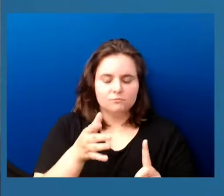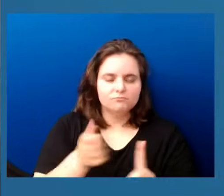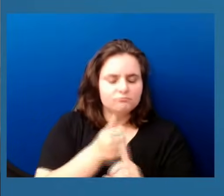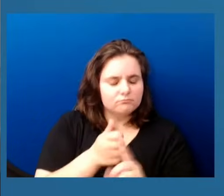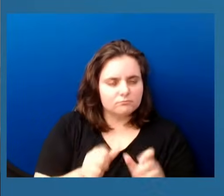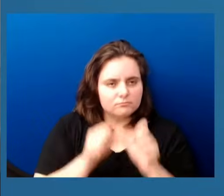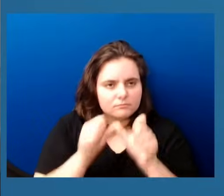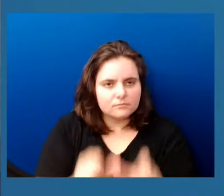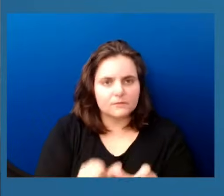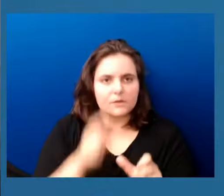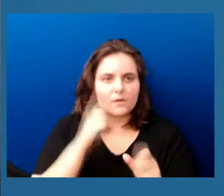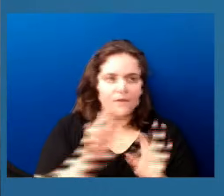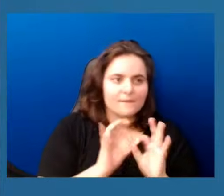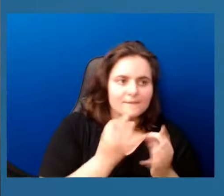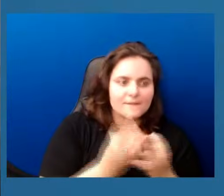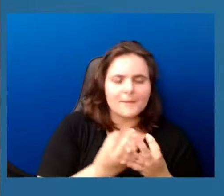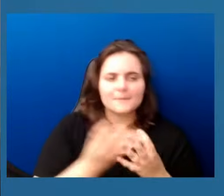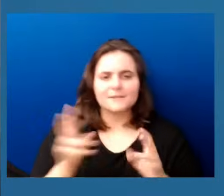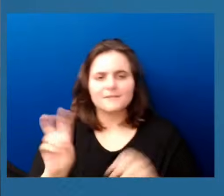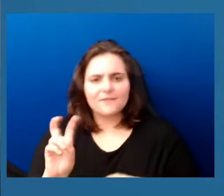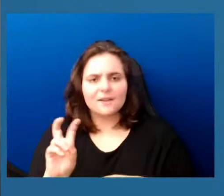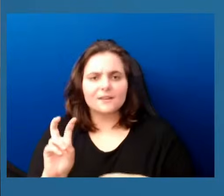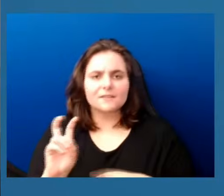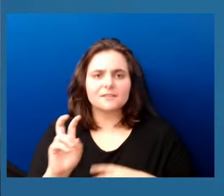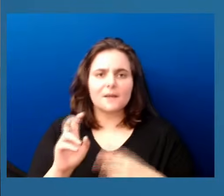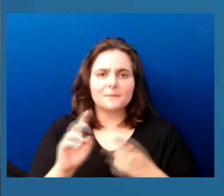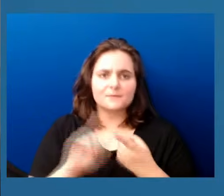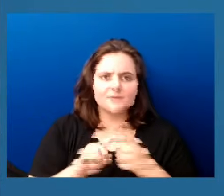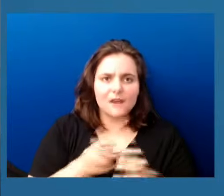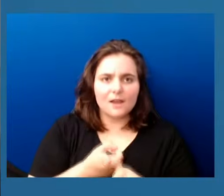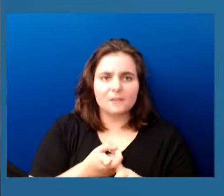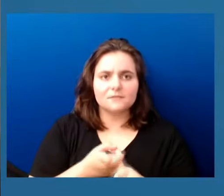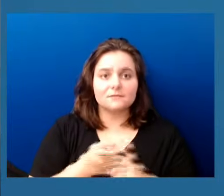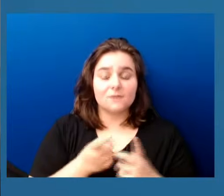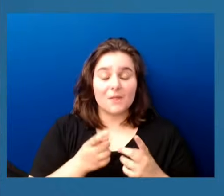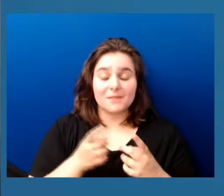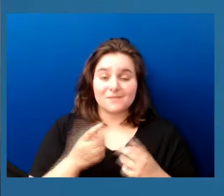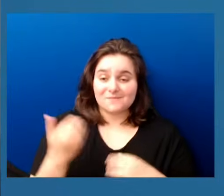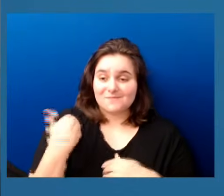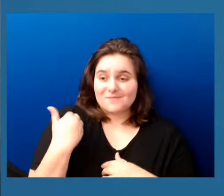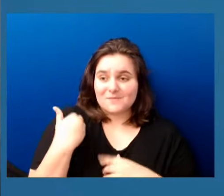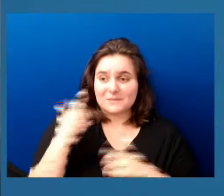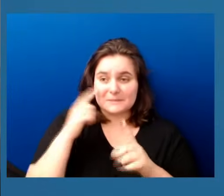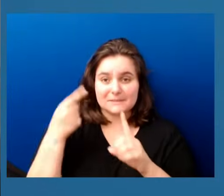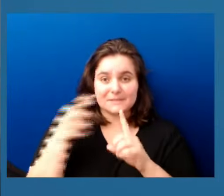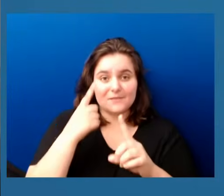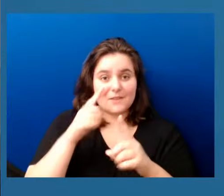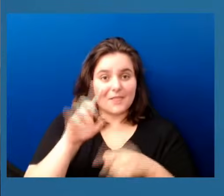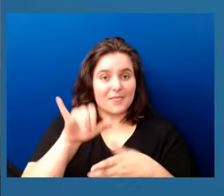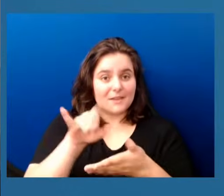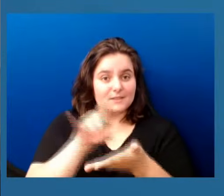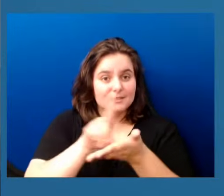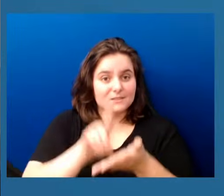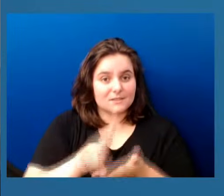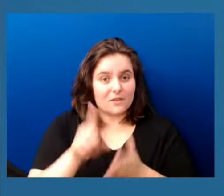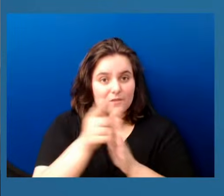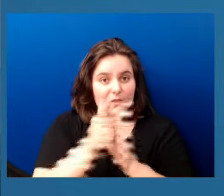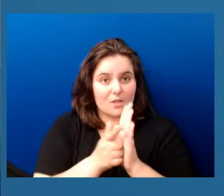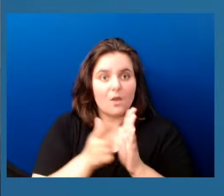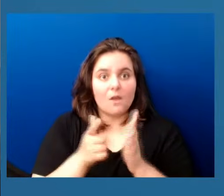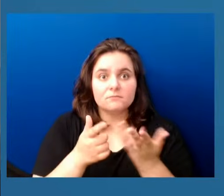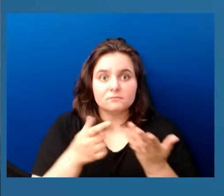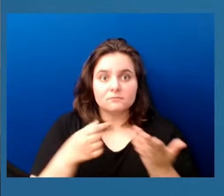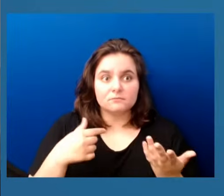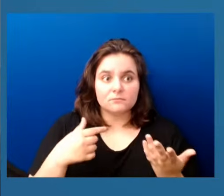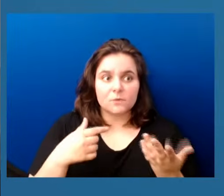families and their loved ones. While the original intent of the discovery law was to build a more transparent, fair, and efficient system,